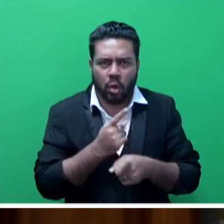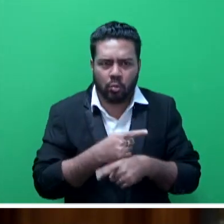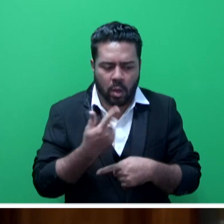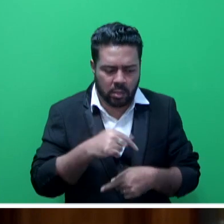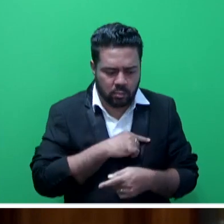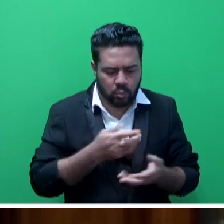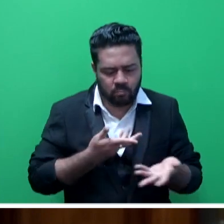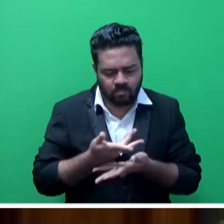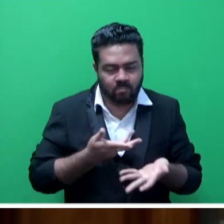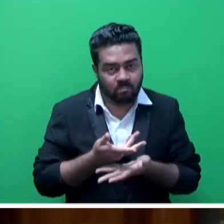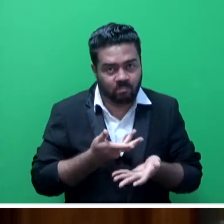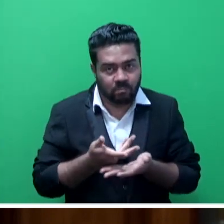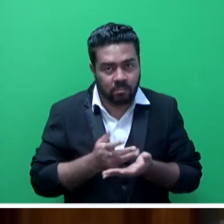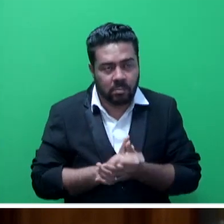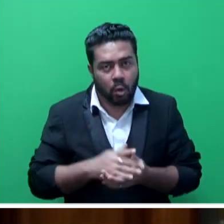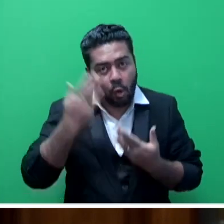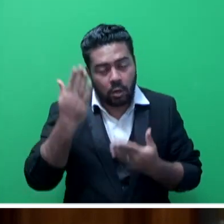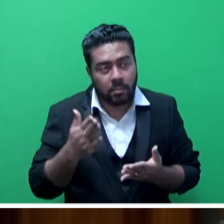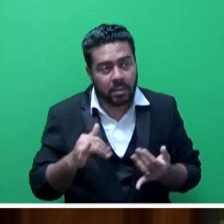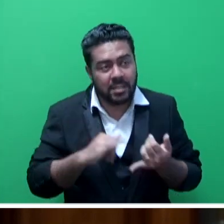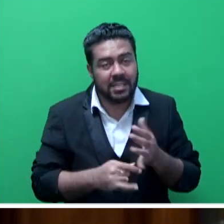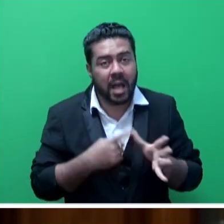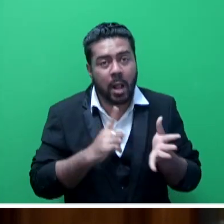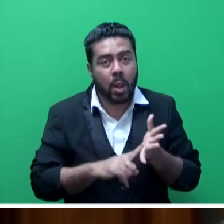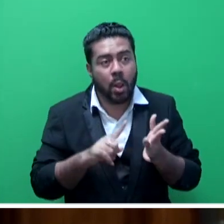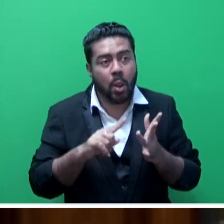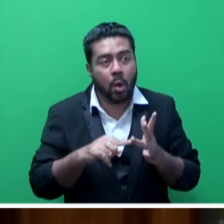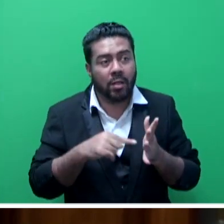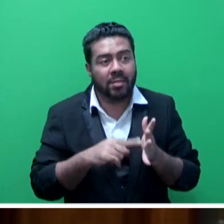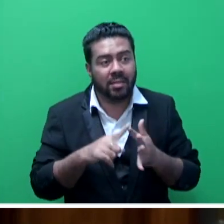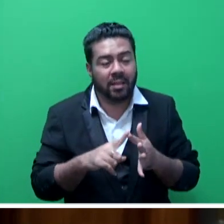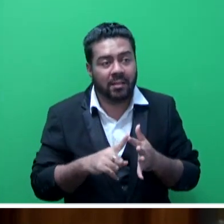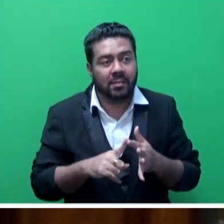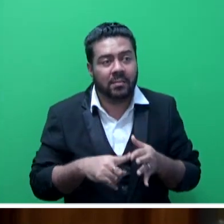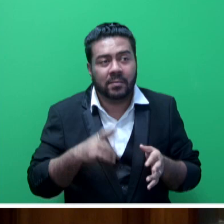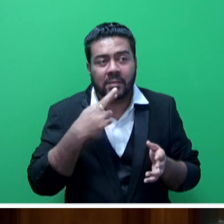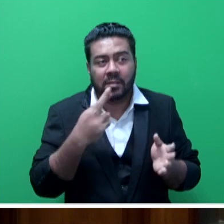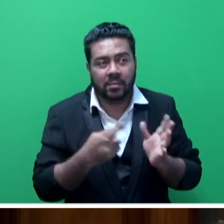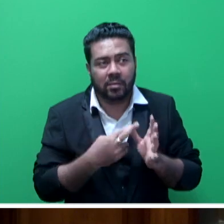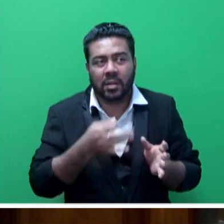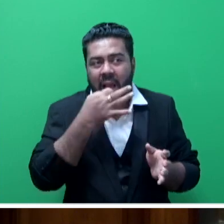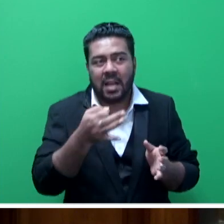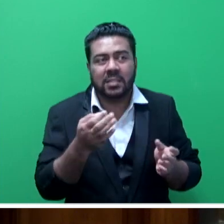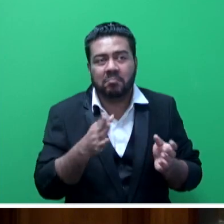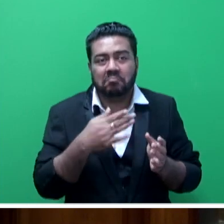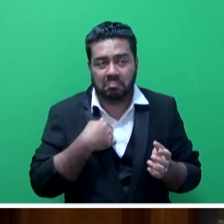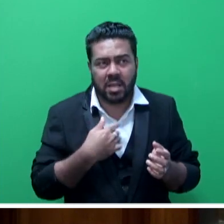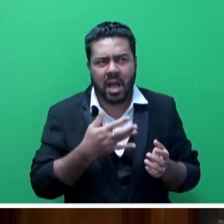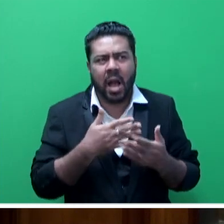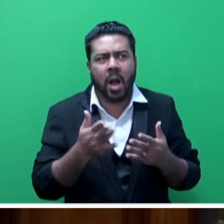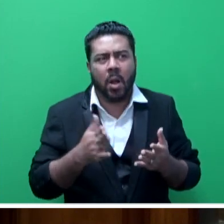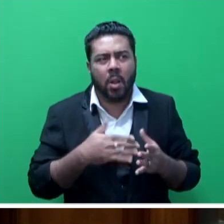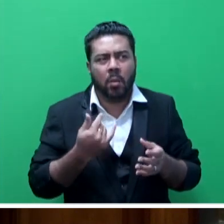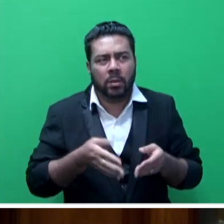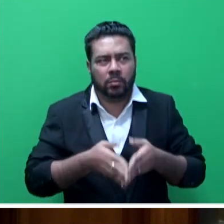provide. Honourable Salote, this is in response to your social media post. You could just ask me, how long will it take for me to rebuild the